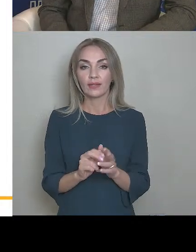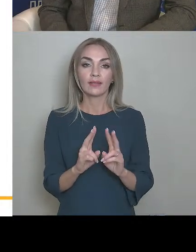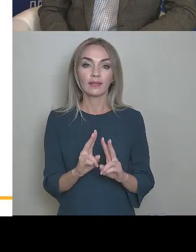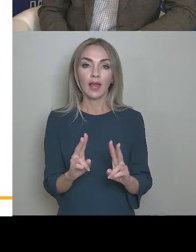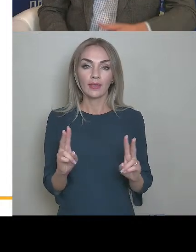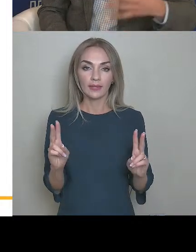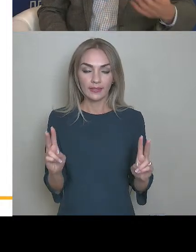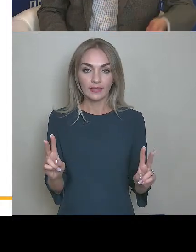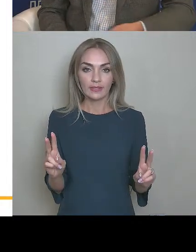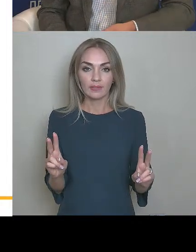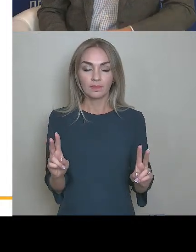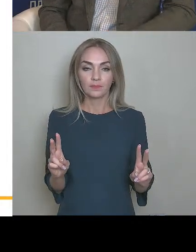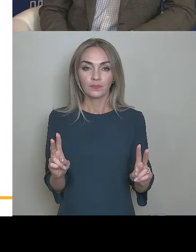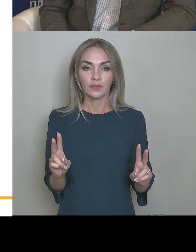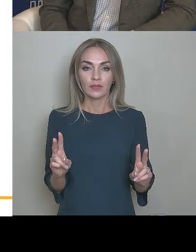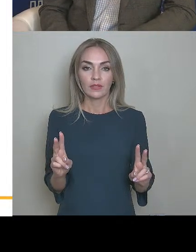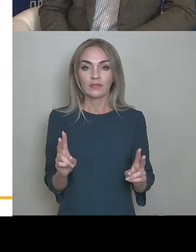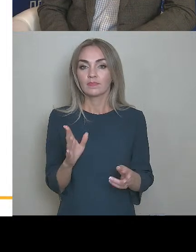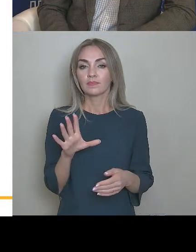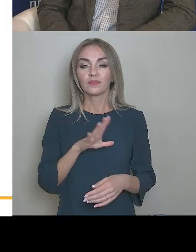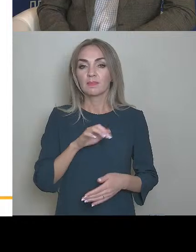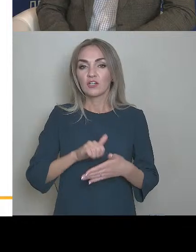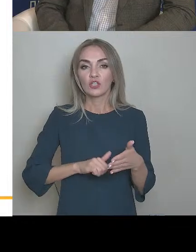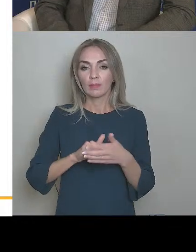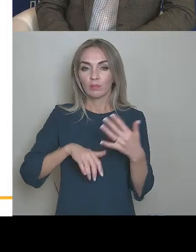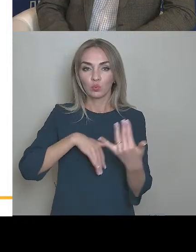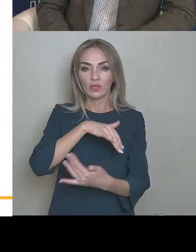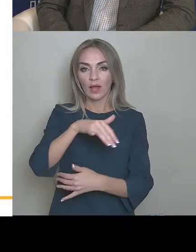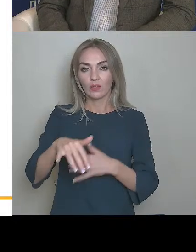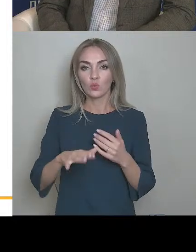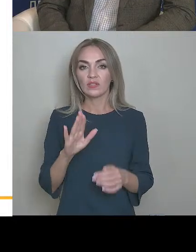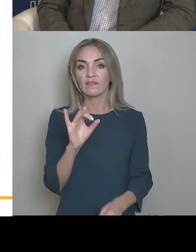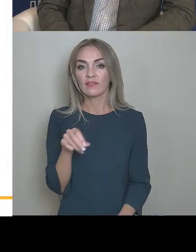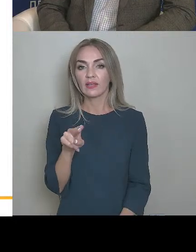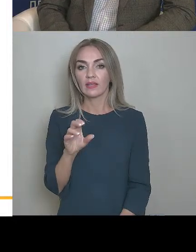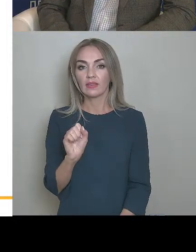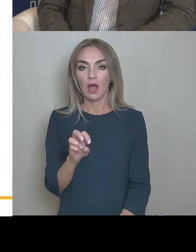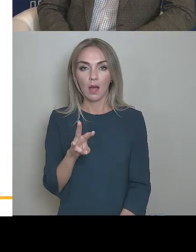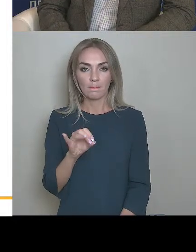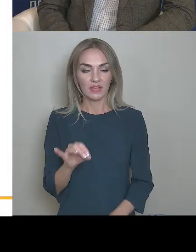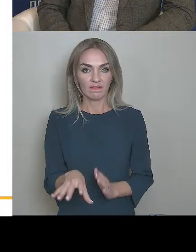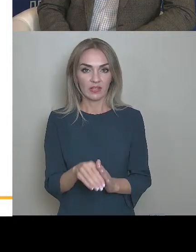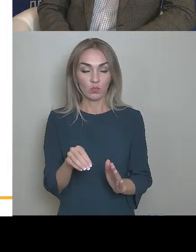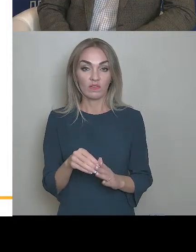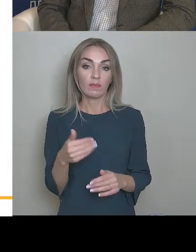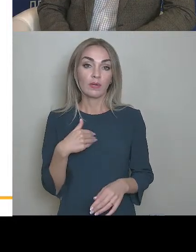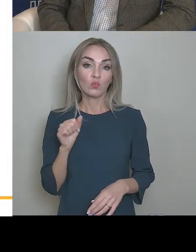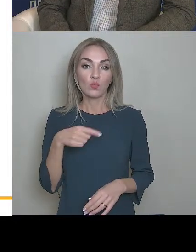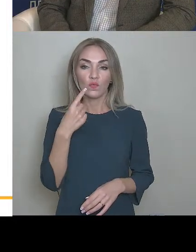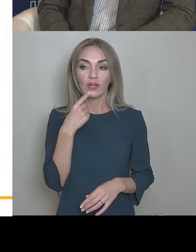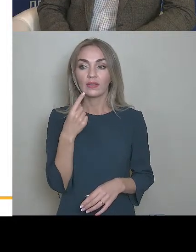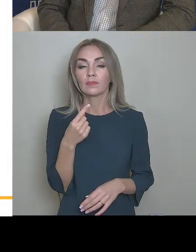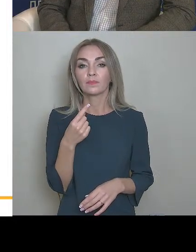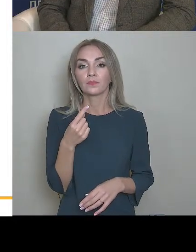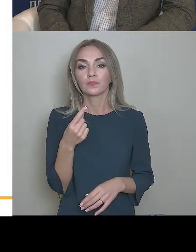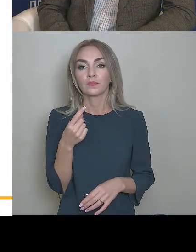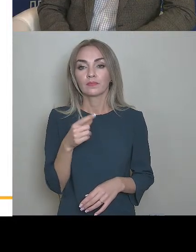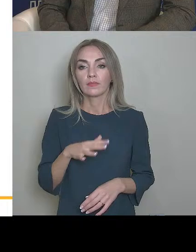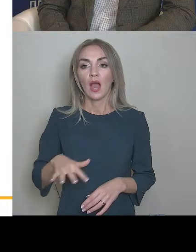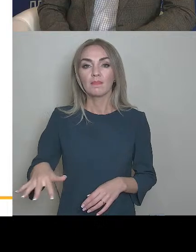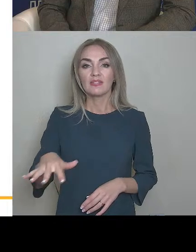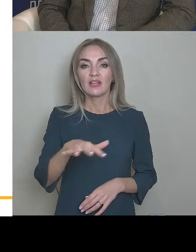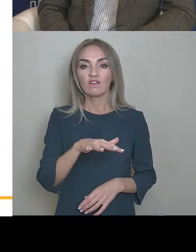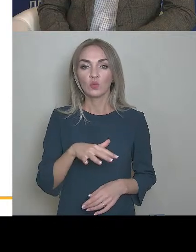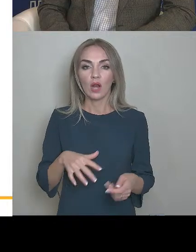objective reasons, I'd like to tell you the following. Well, we can look at them